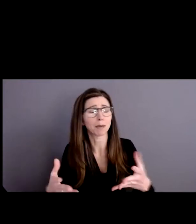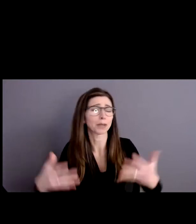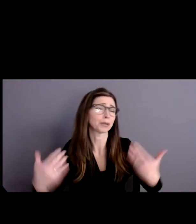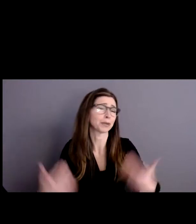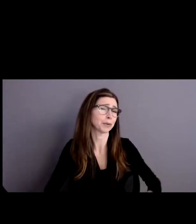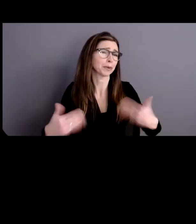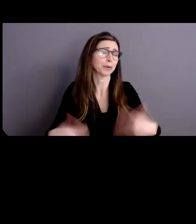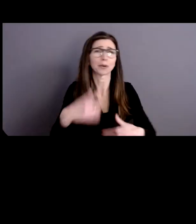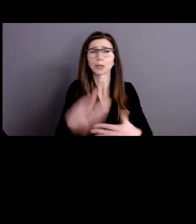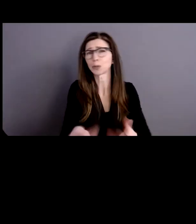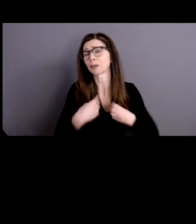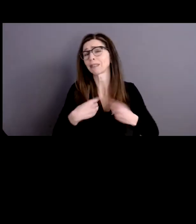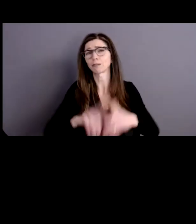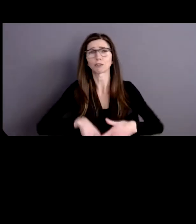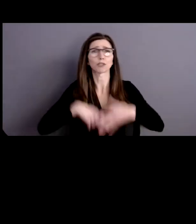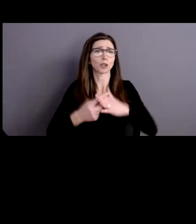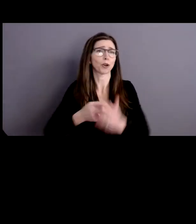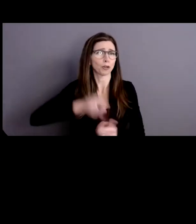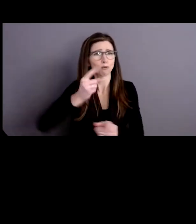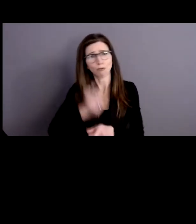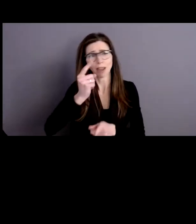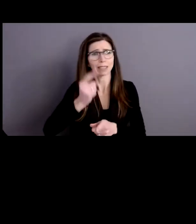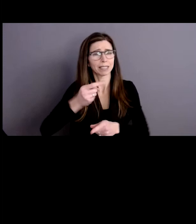spirit this evening.